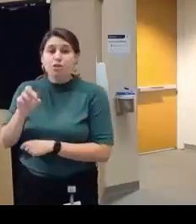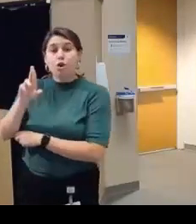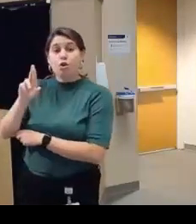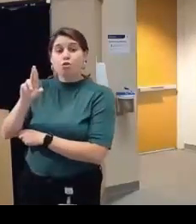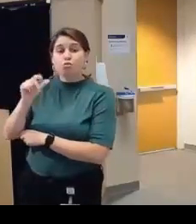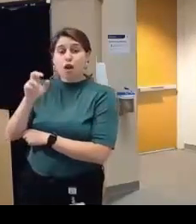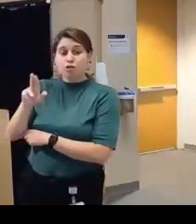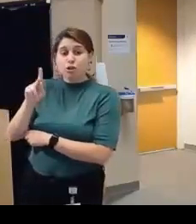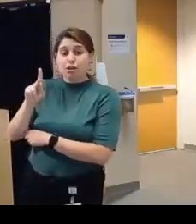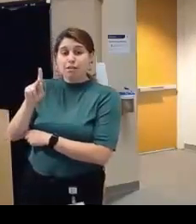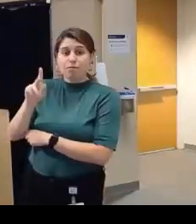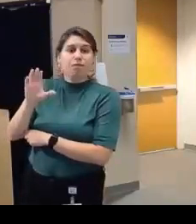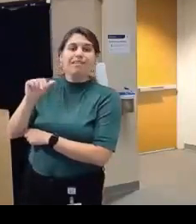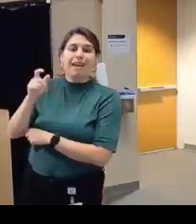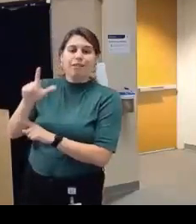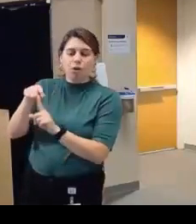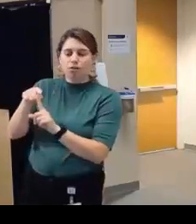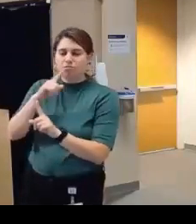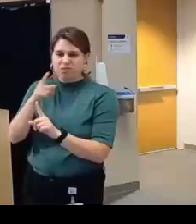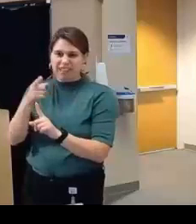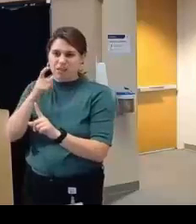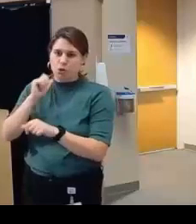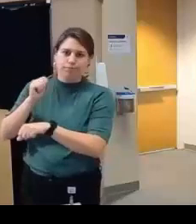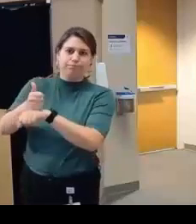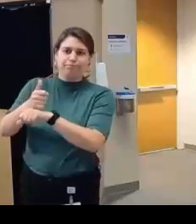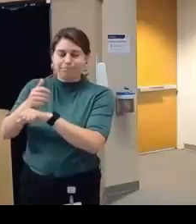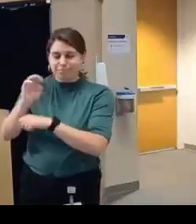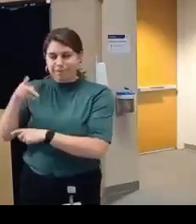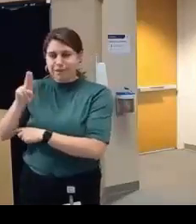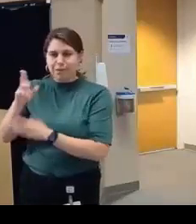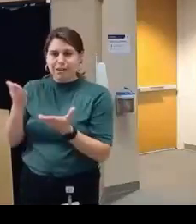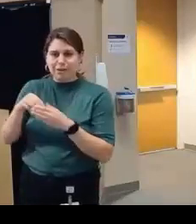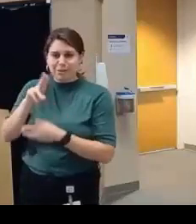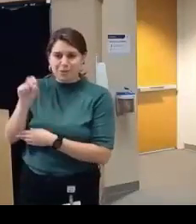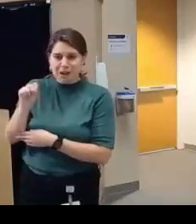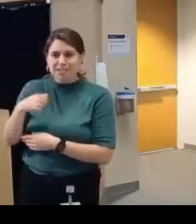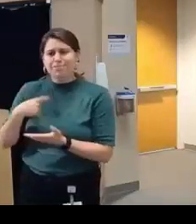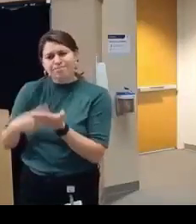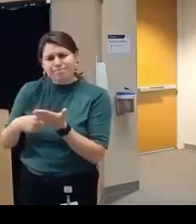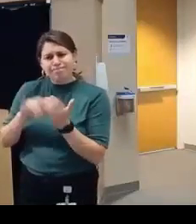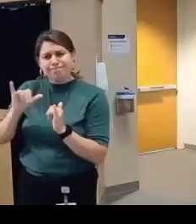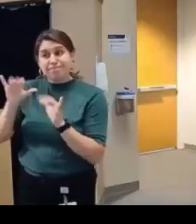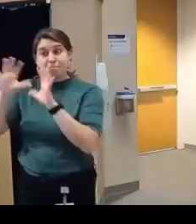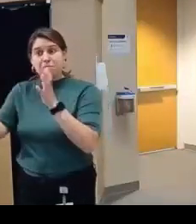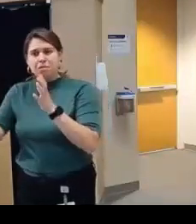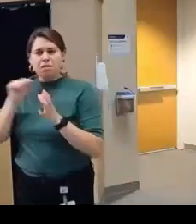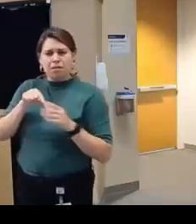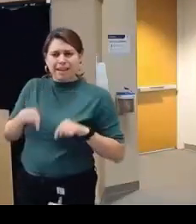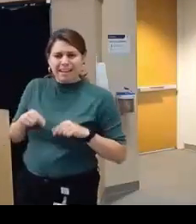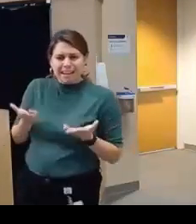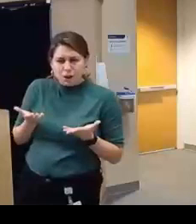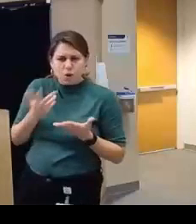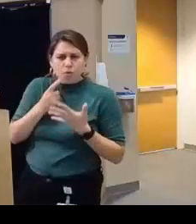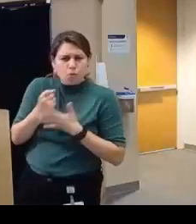Cathal, who is sort of the grandfather of med-psych units here in the United States. And we talked a lot about what are the priorities here, what do we need to learn, and there's a